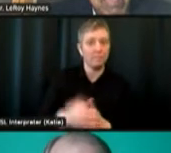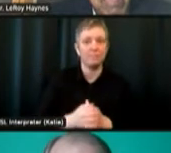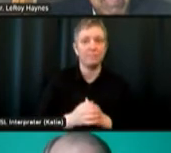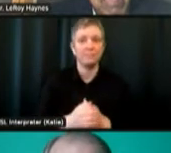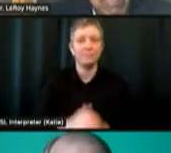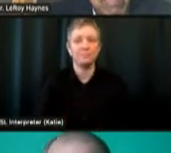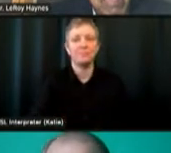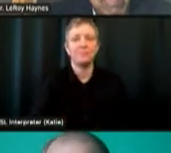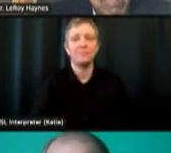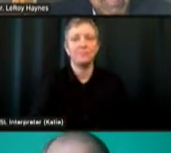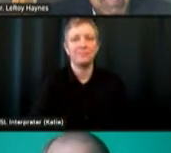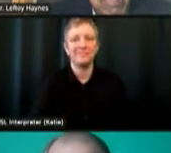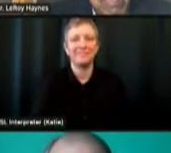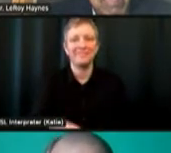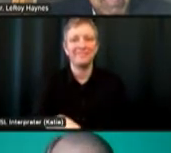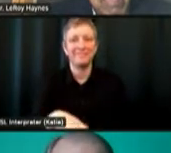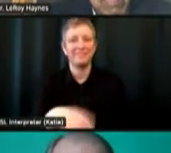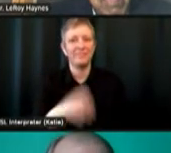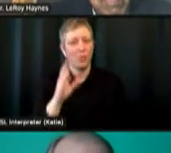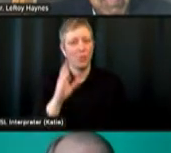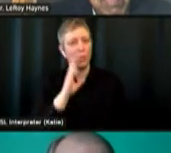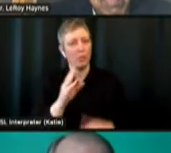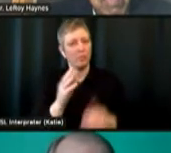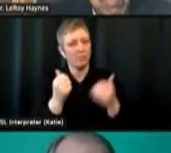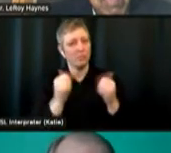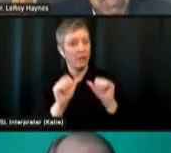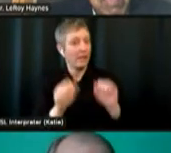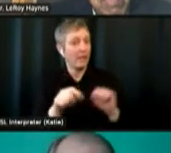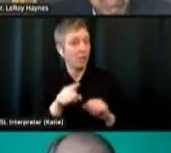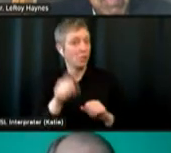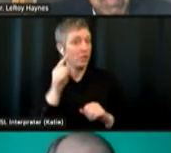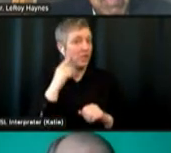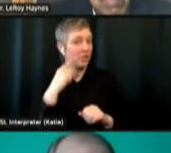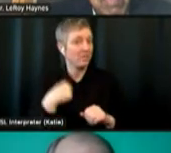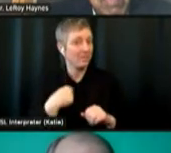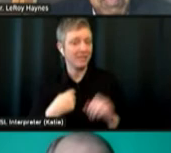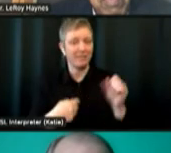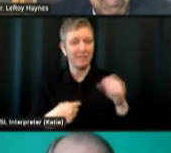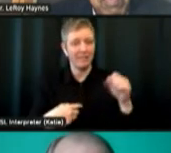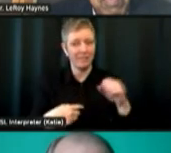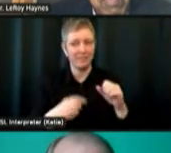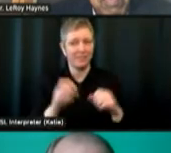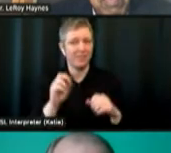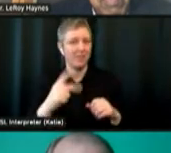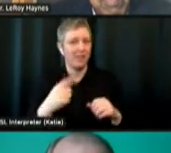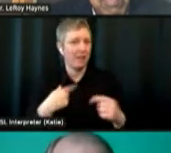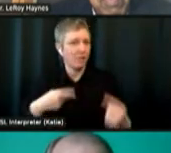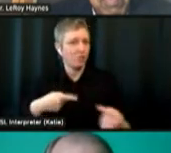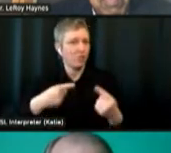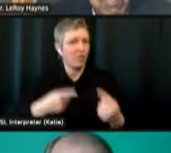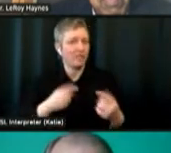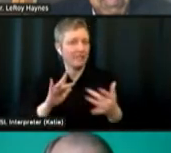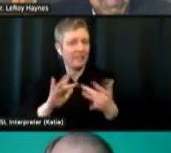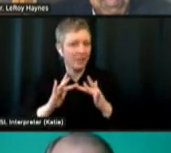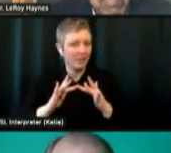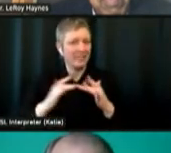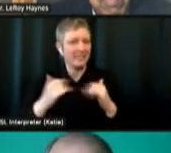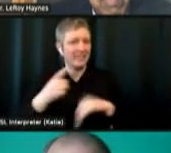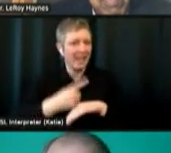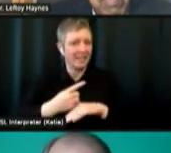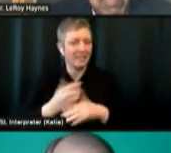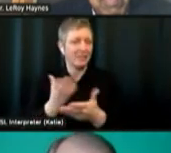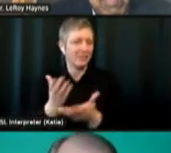Let me try. Can you hear me? Yes. I had trouble using the internet tonight, and so I'm using some small